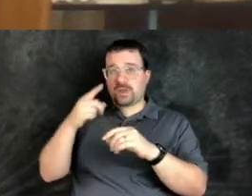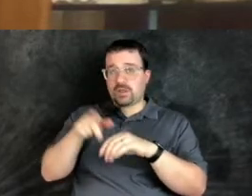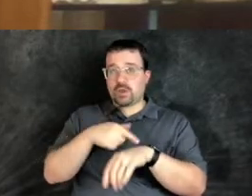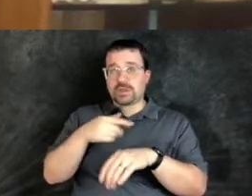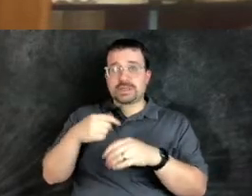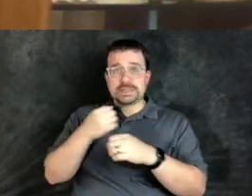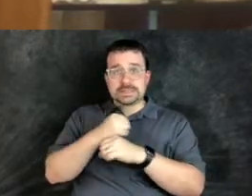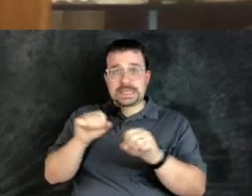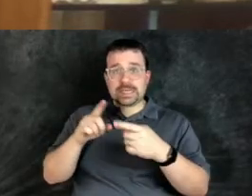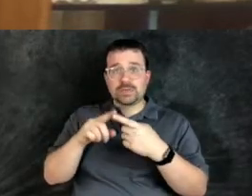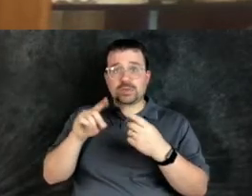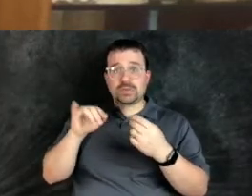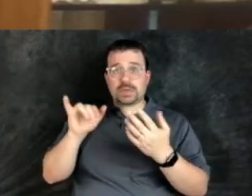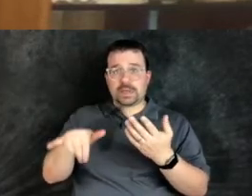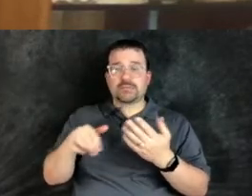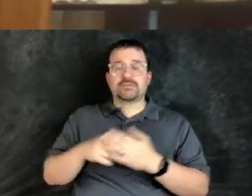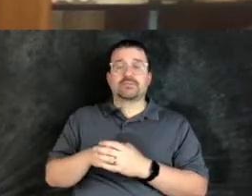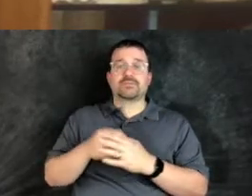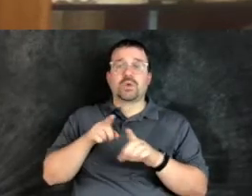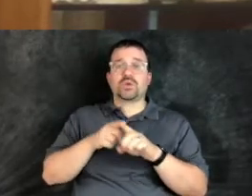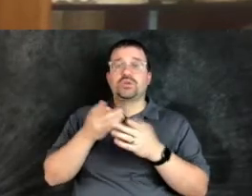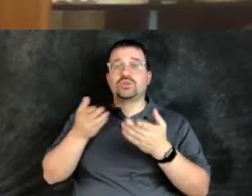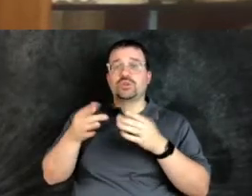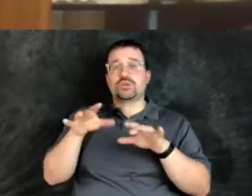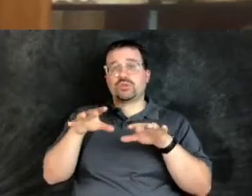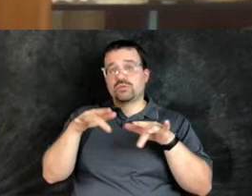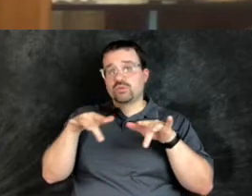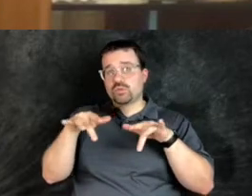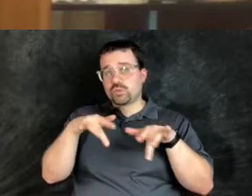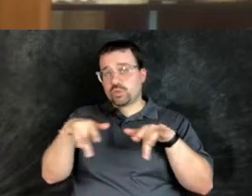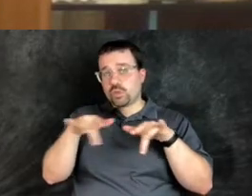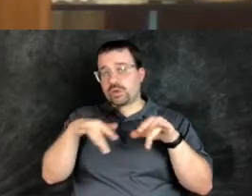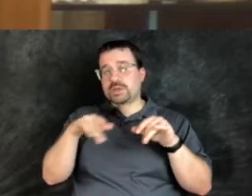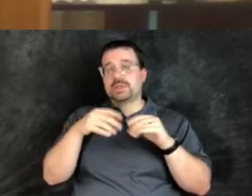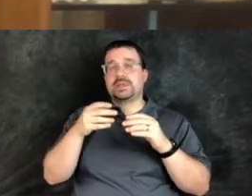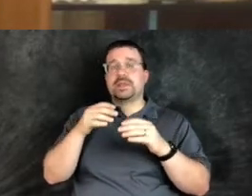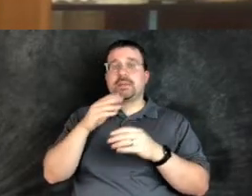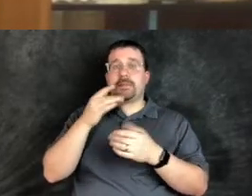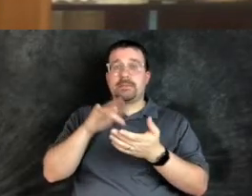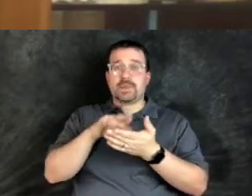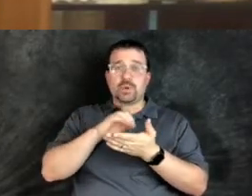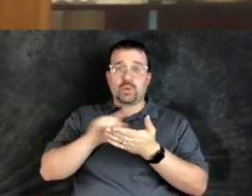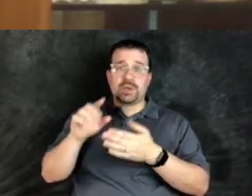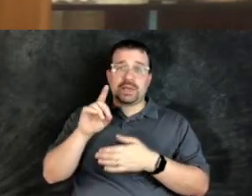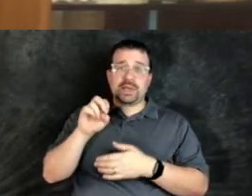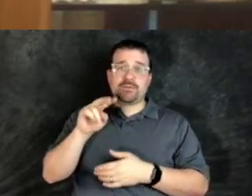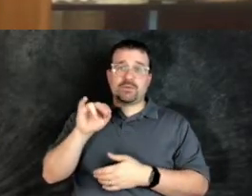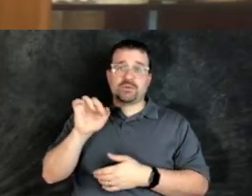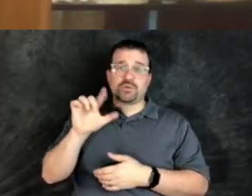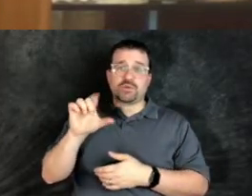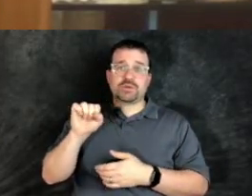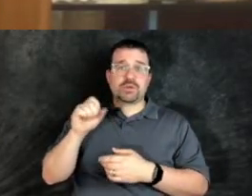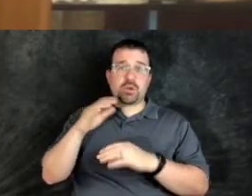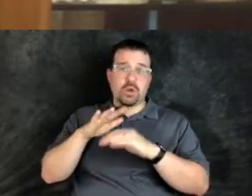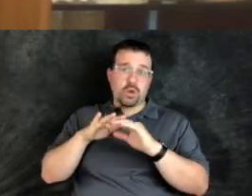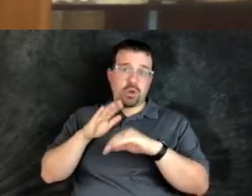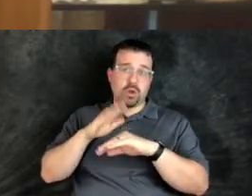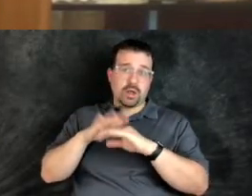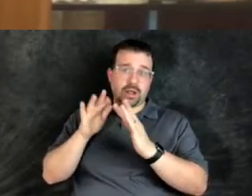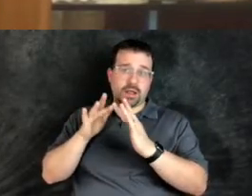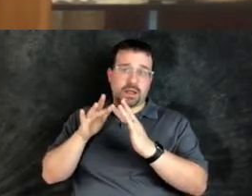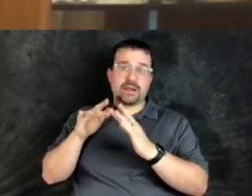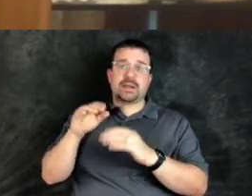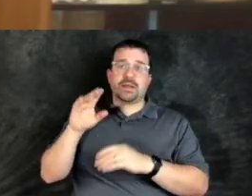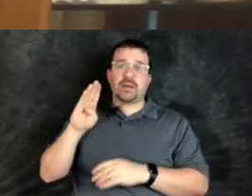do so. And also, the service recordings and our midweek devotionals are always available on our website at